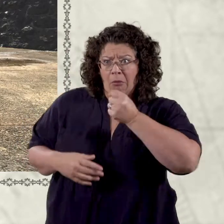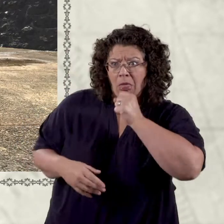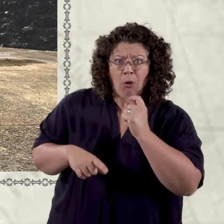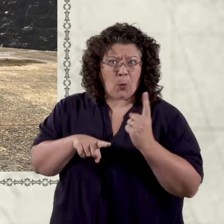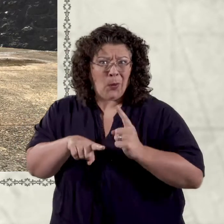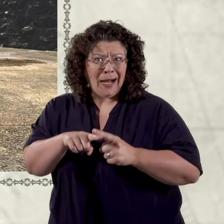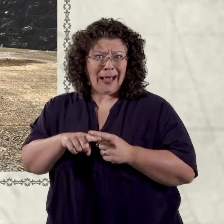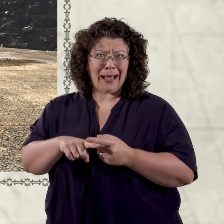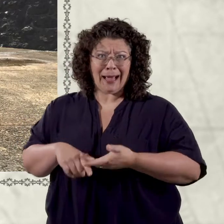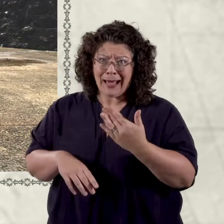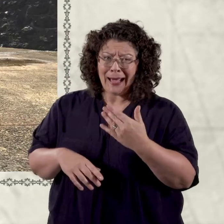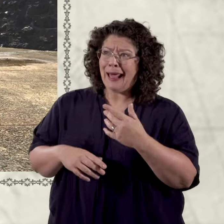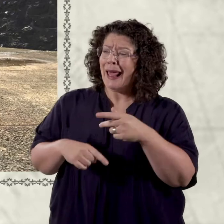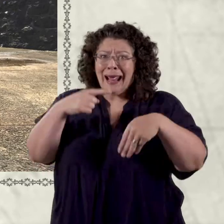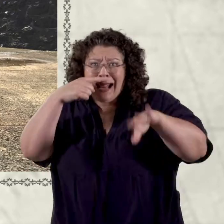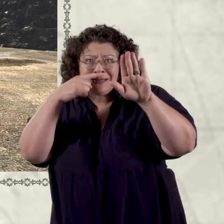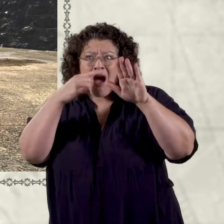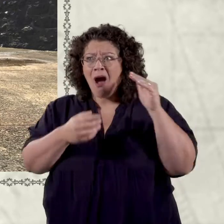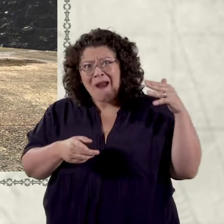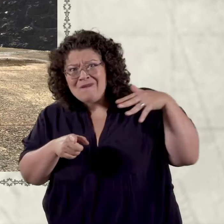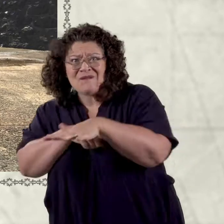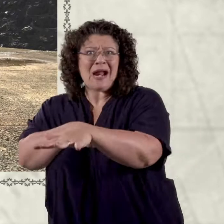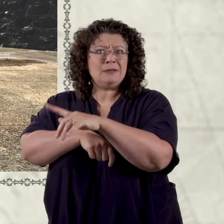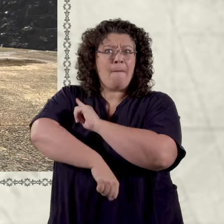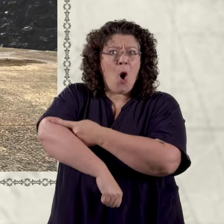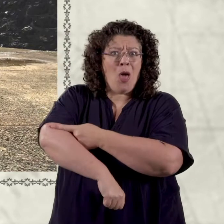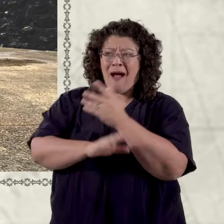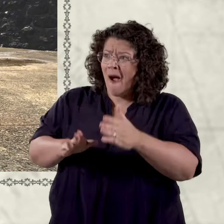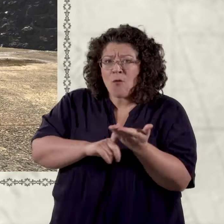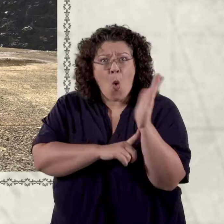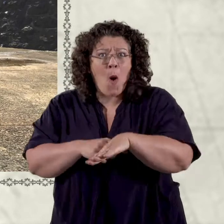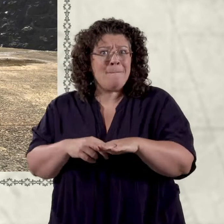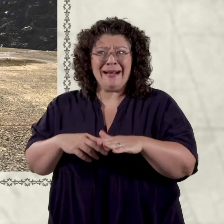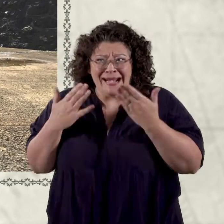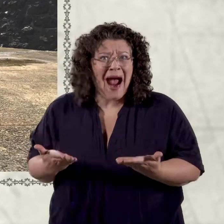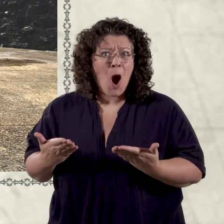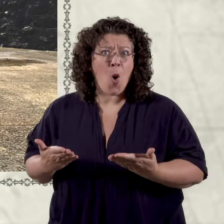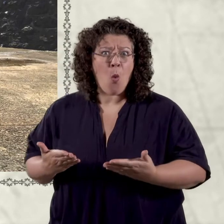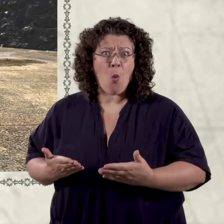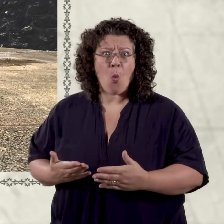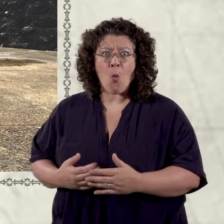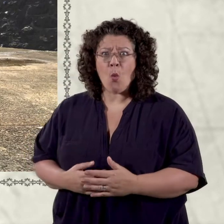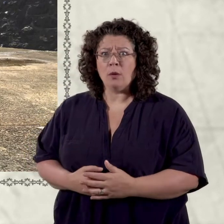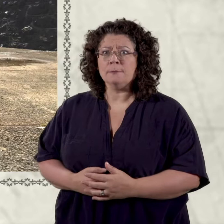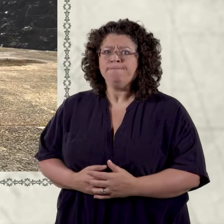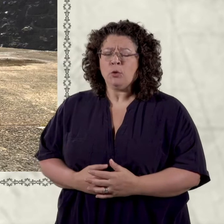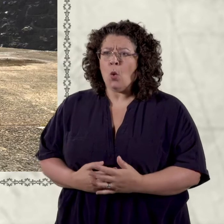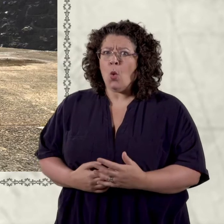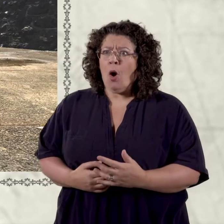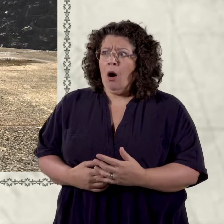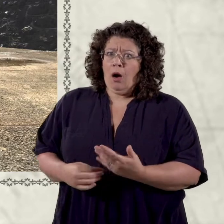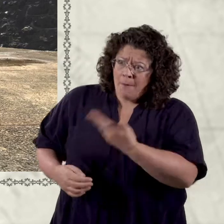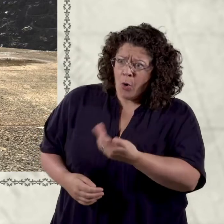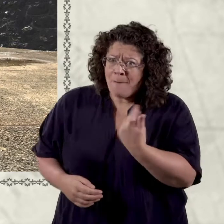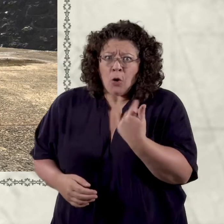Hitler has invaded Poland and we have to go home now." And home we went. Come